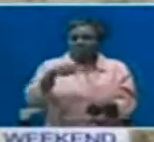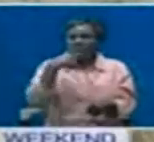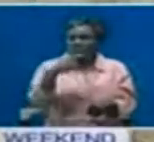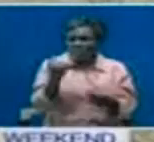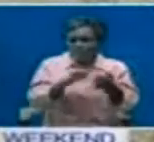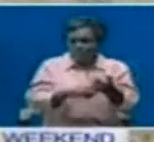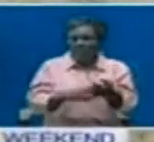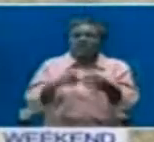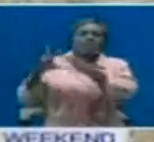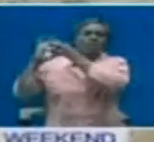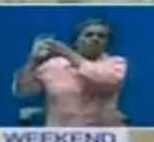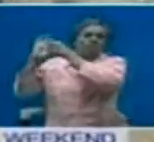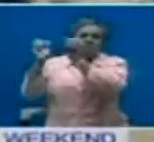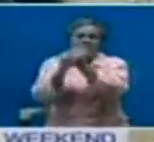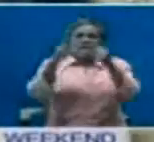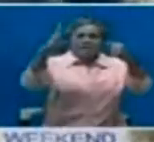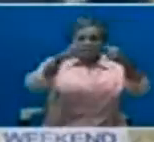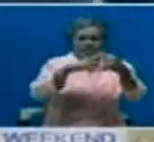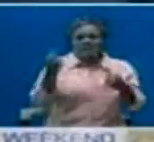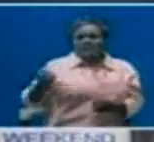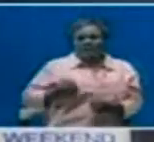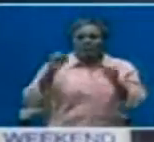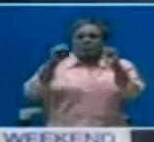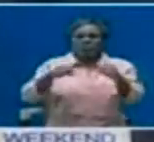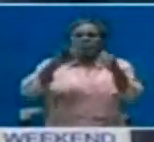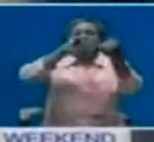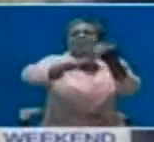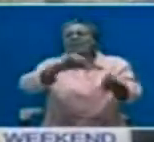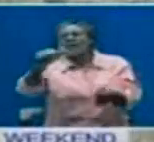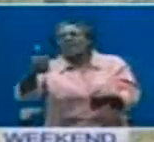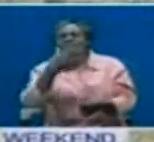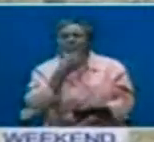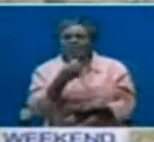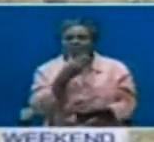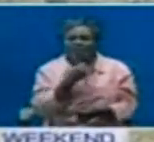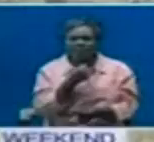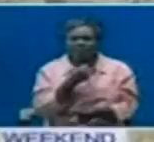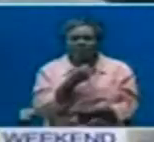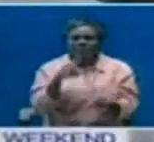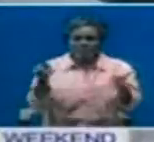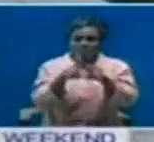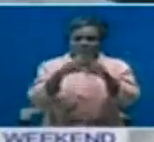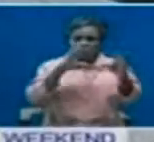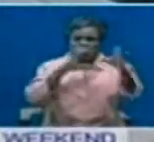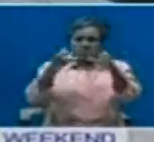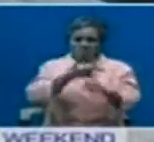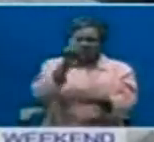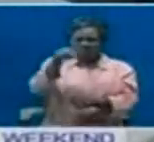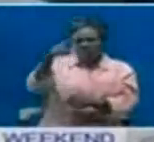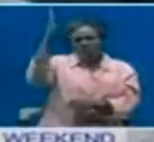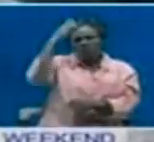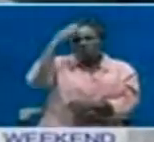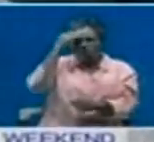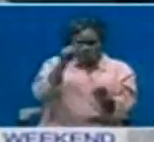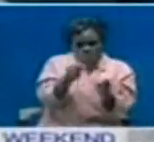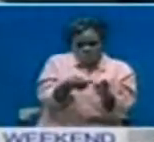wife, traditionally 19-year-old Josephine can be married by another man. In our conversations, we asked her if she knew about